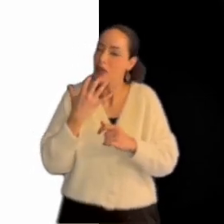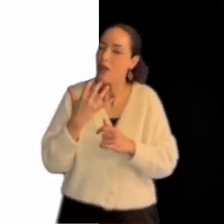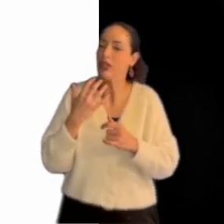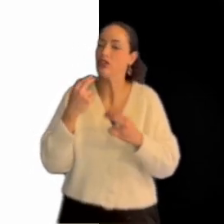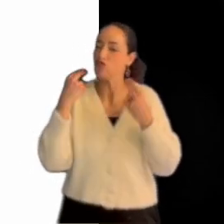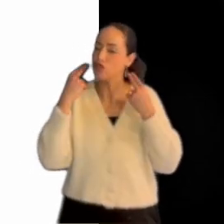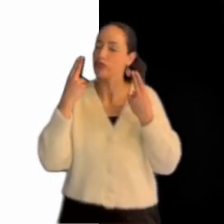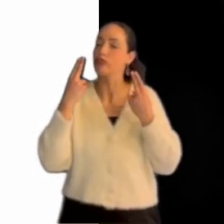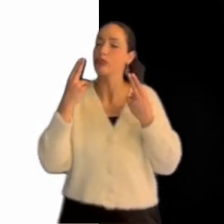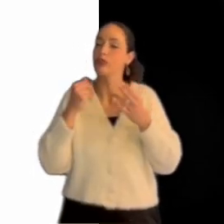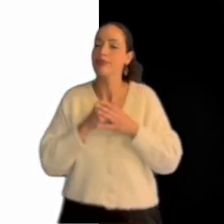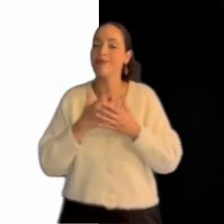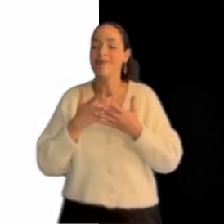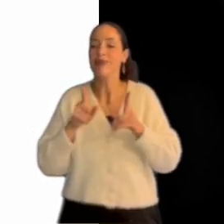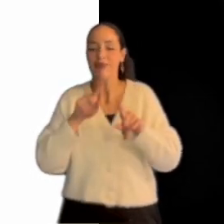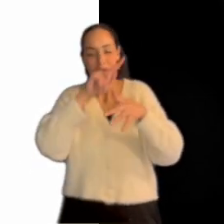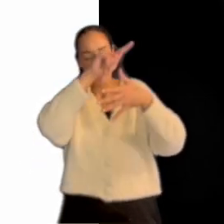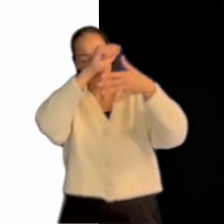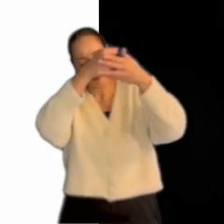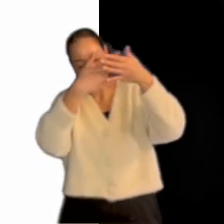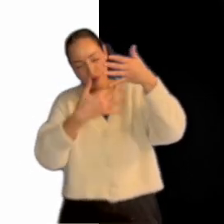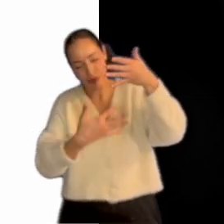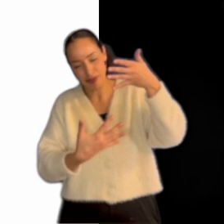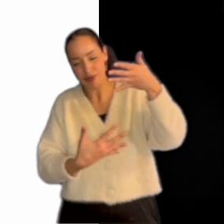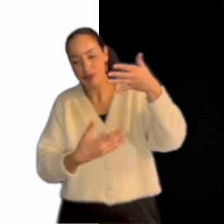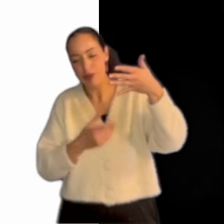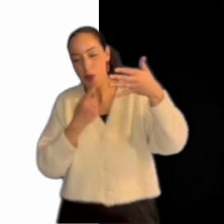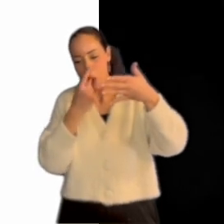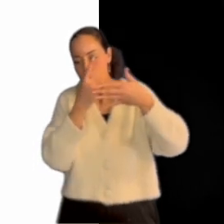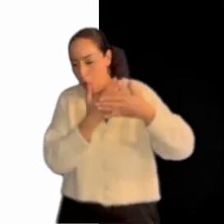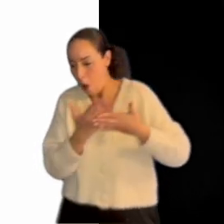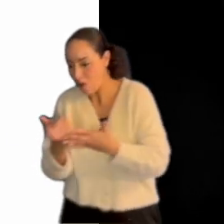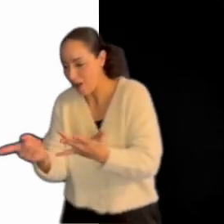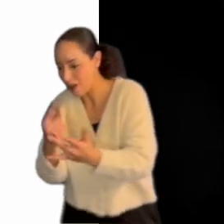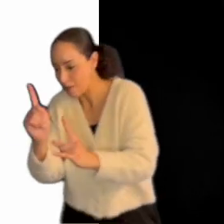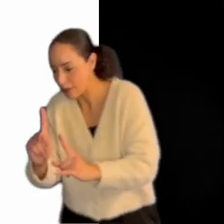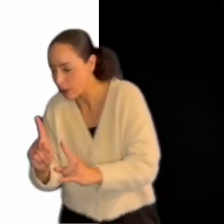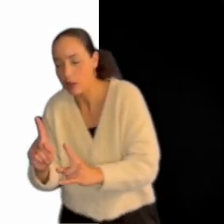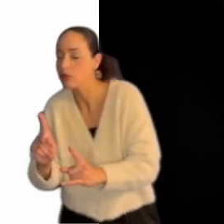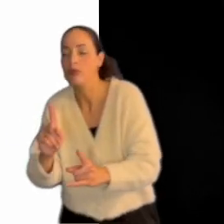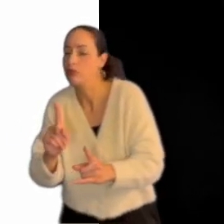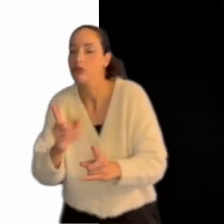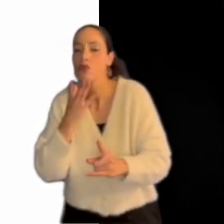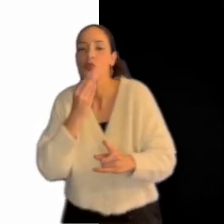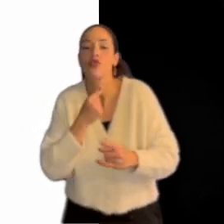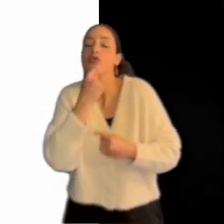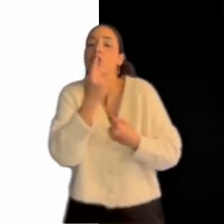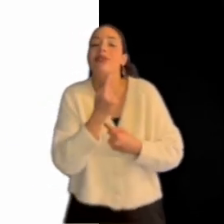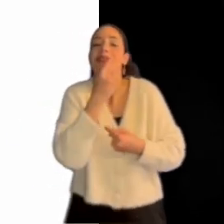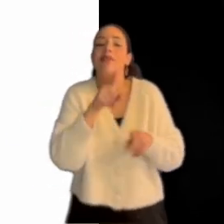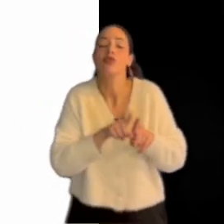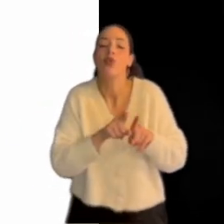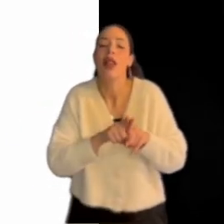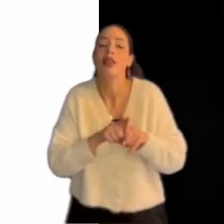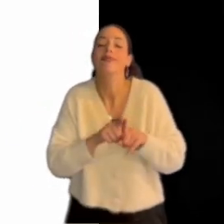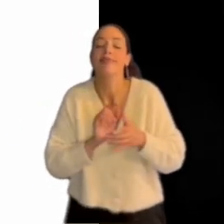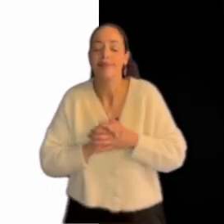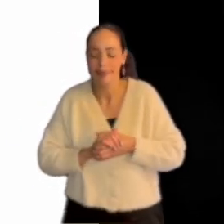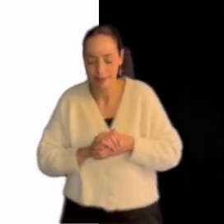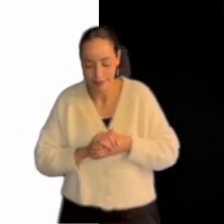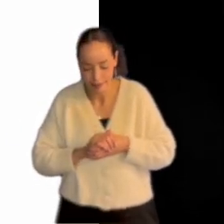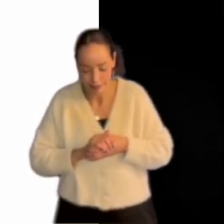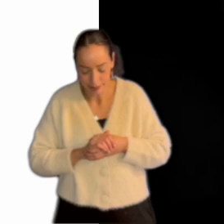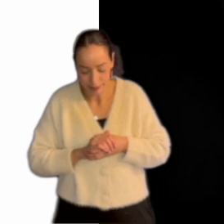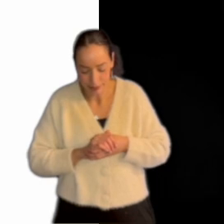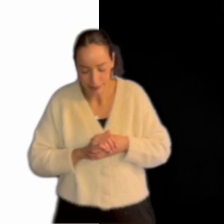those in our lives and willingly received with gratitude and grace. Remember the magic creativity in Chapter 5, for the